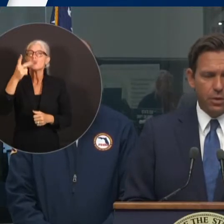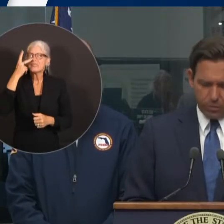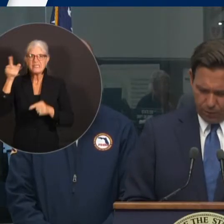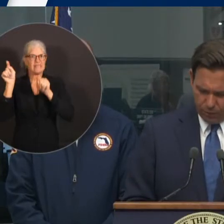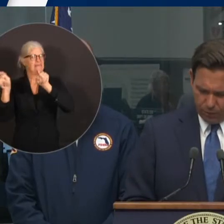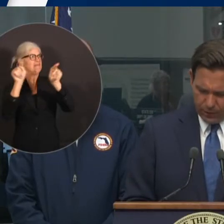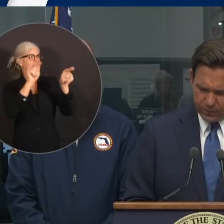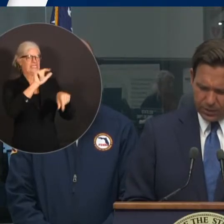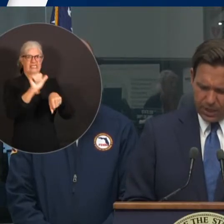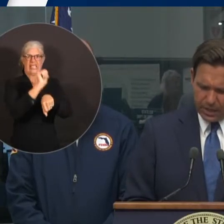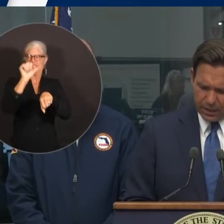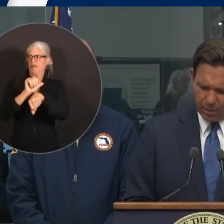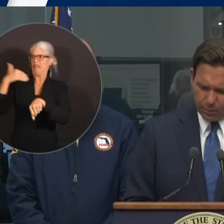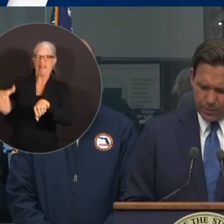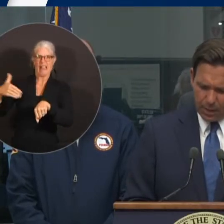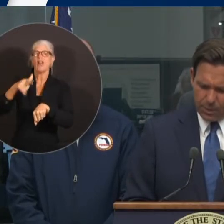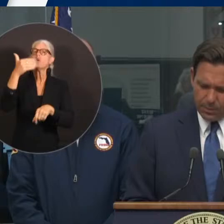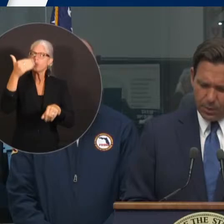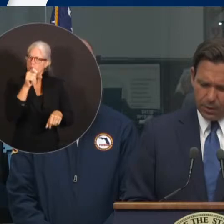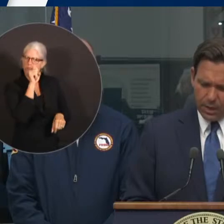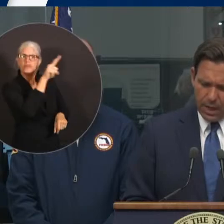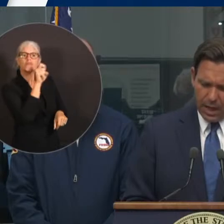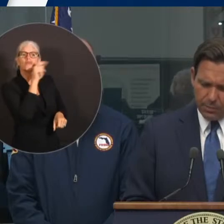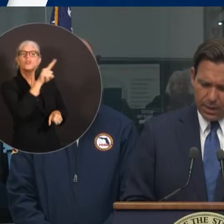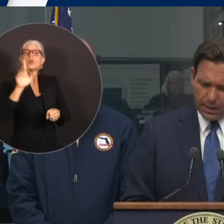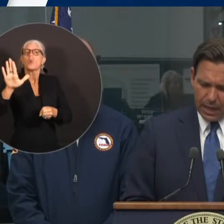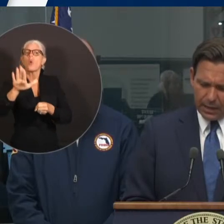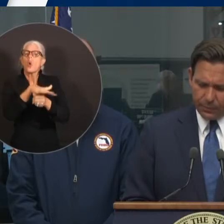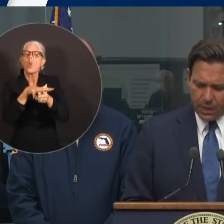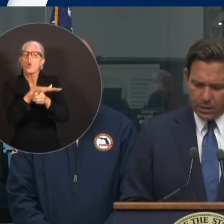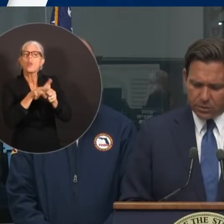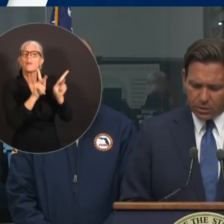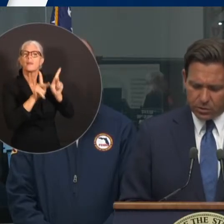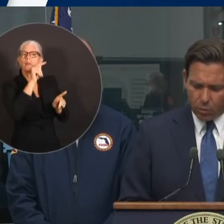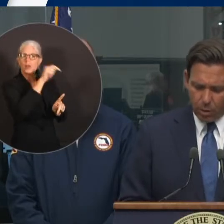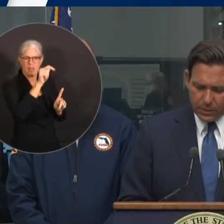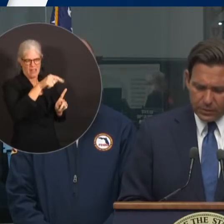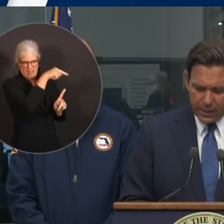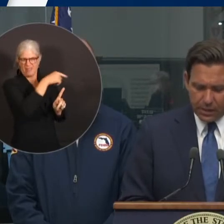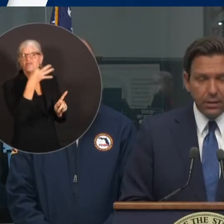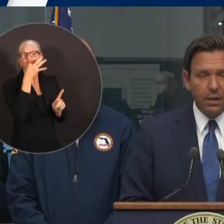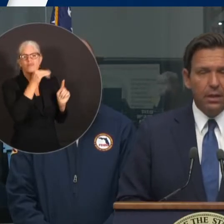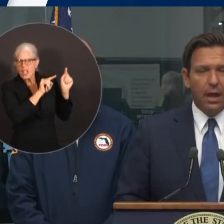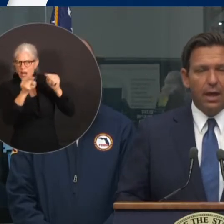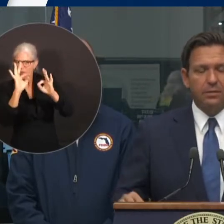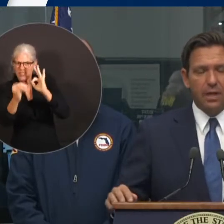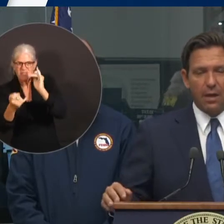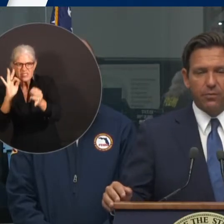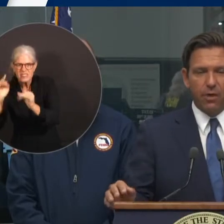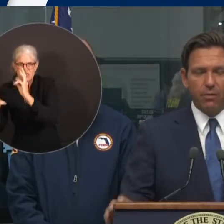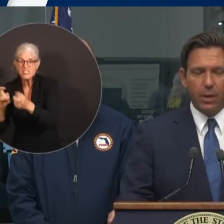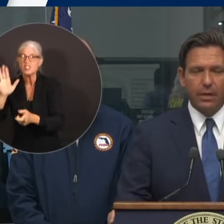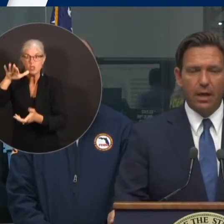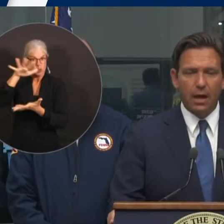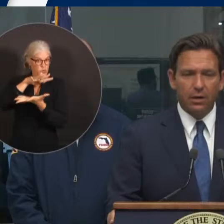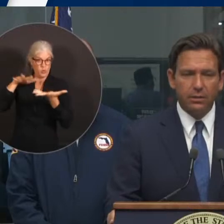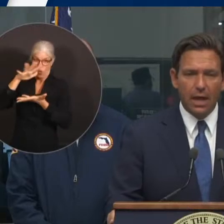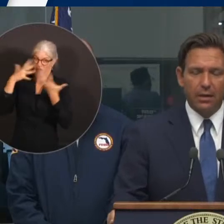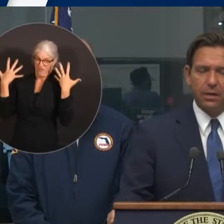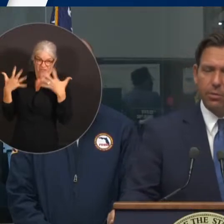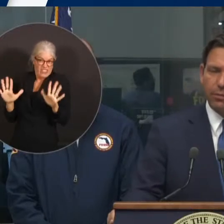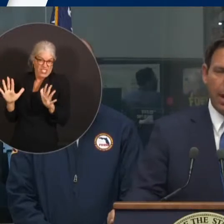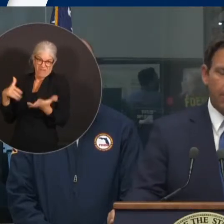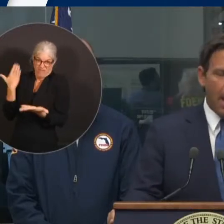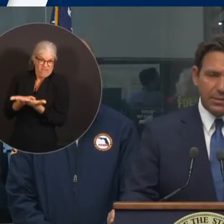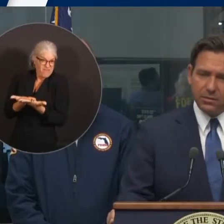to your local authorities so that they can help protect people and mitigate it. So the storm is here. It's time for everybody to hunker